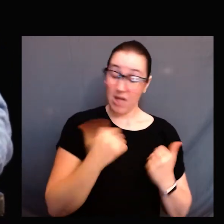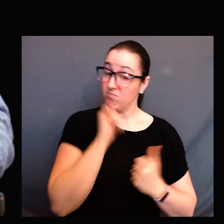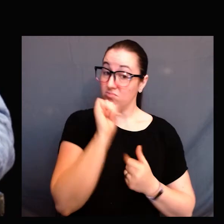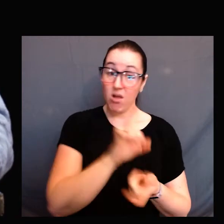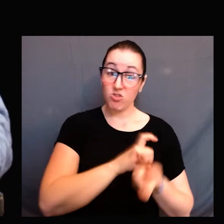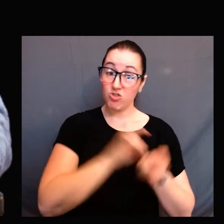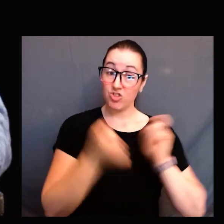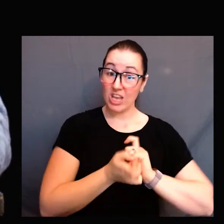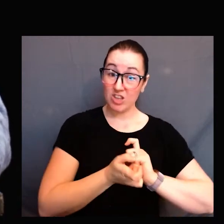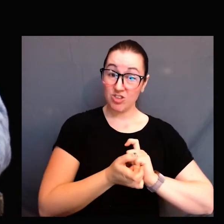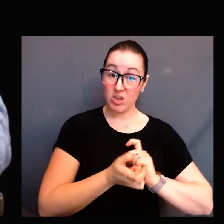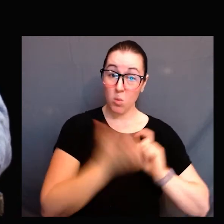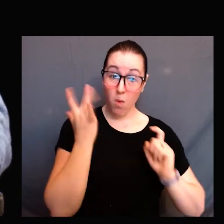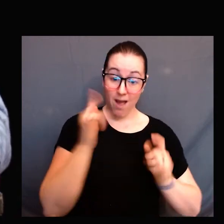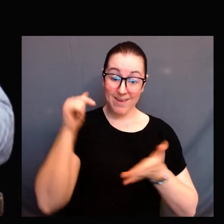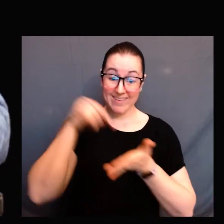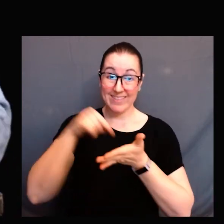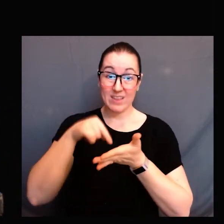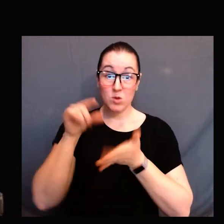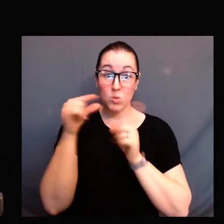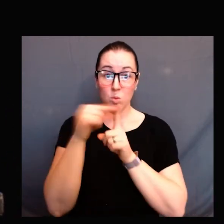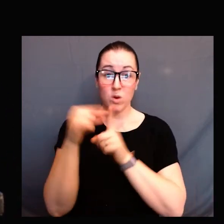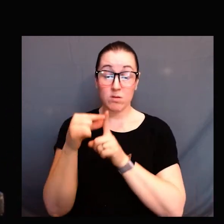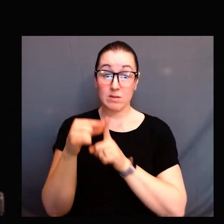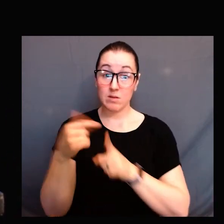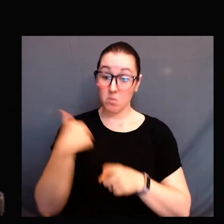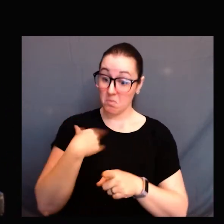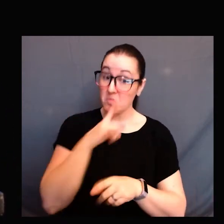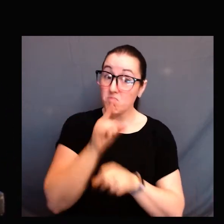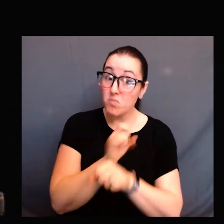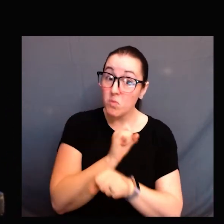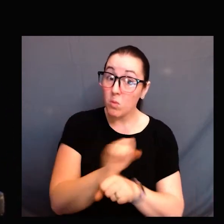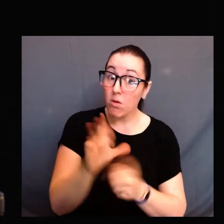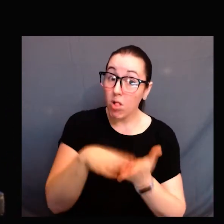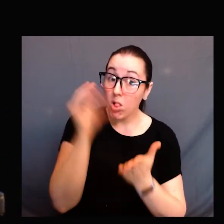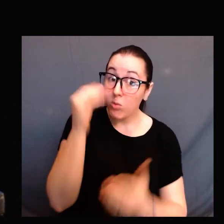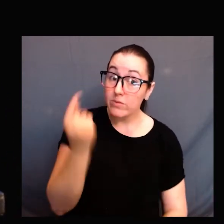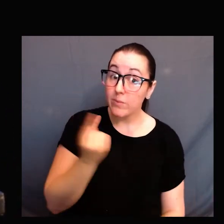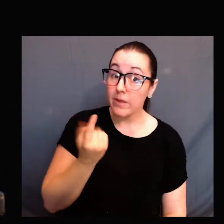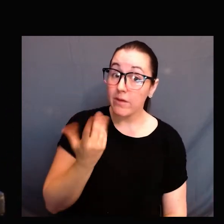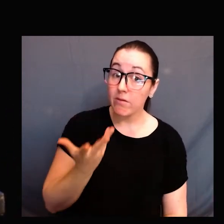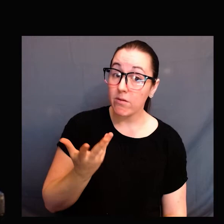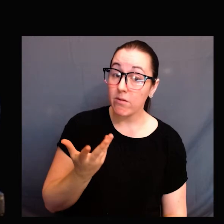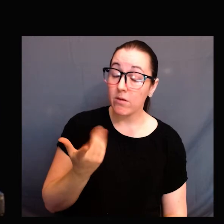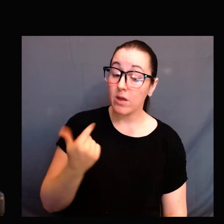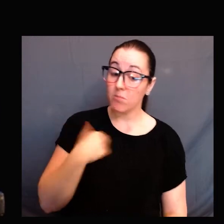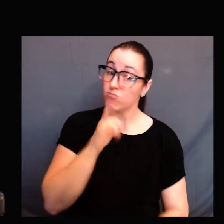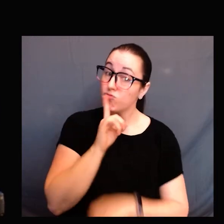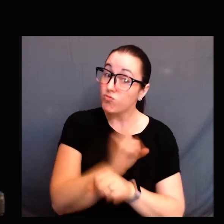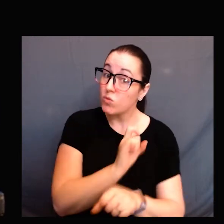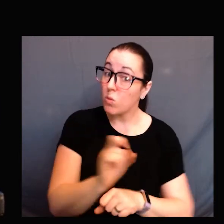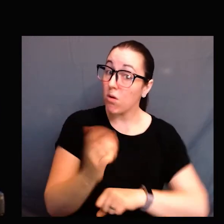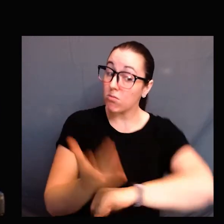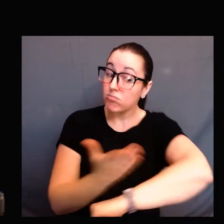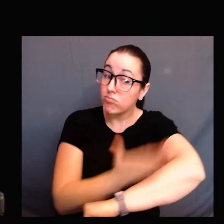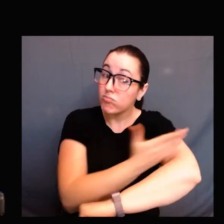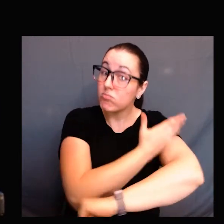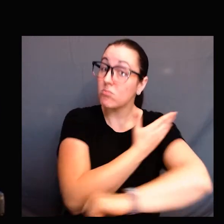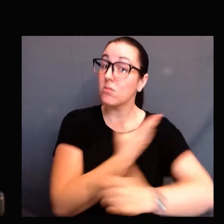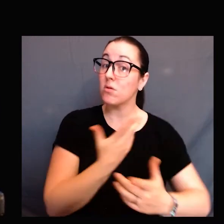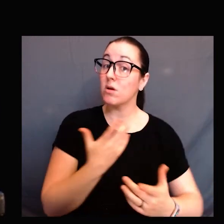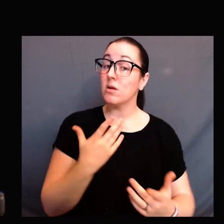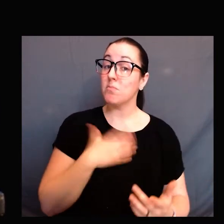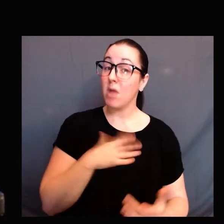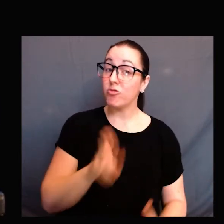of these words, then have I really learned something? Have I really made progress in